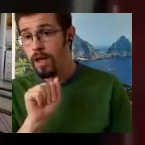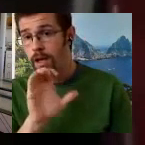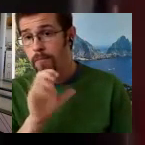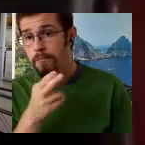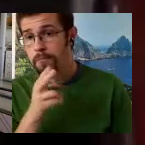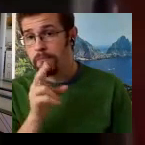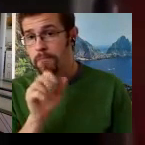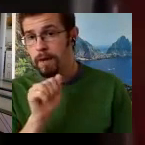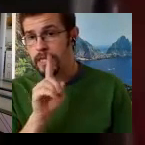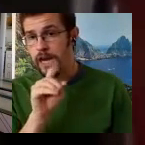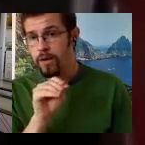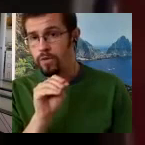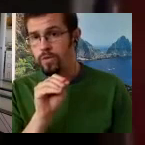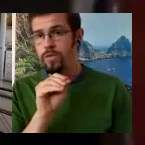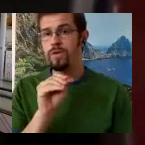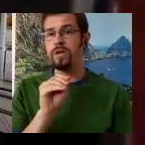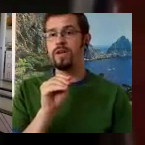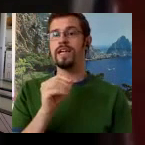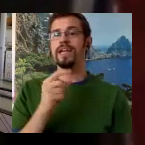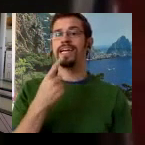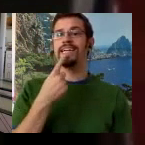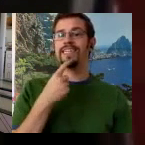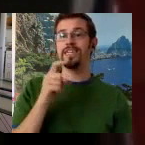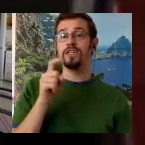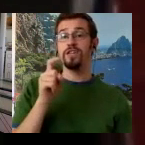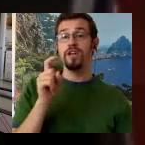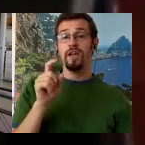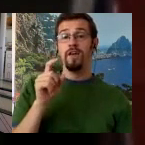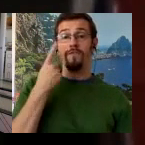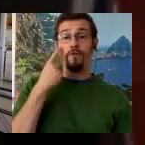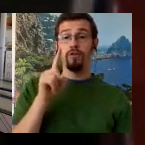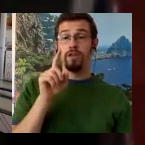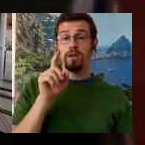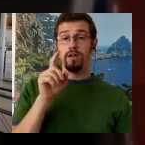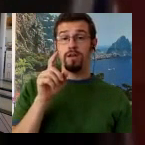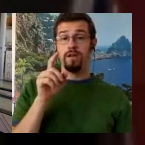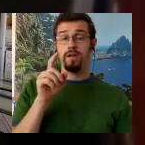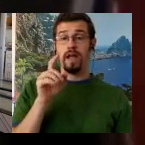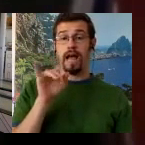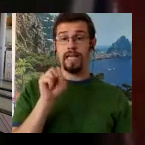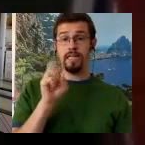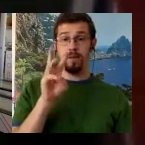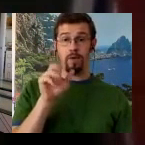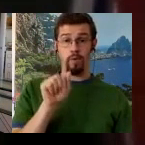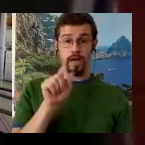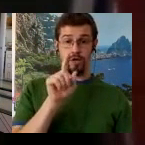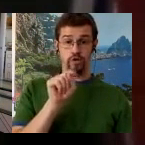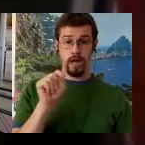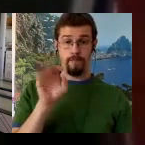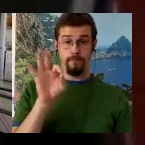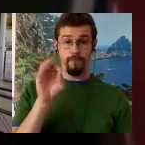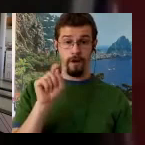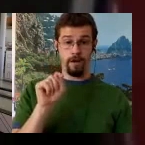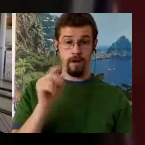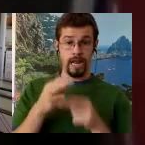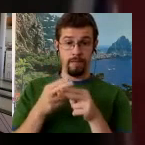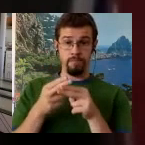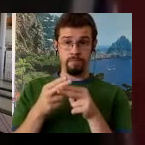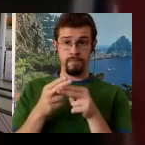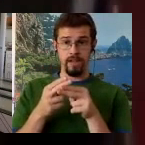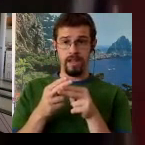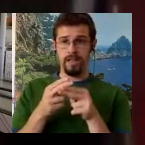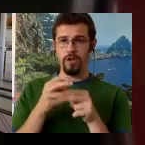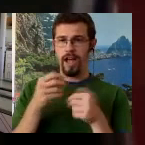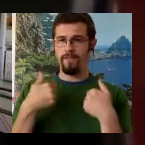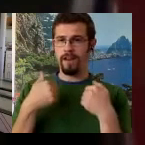from Machado. Okay. He said, for the ISWA TrueType font